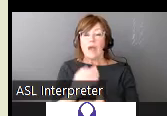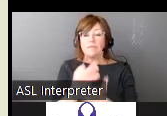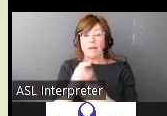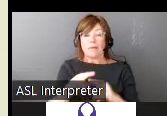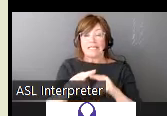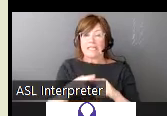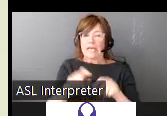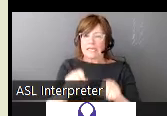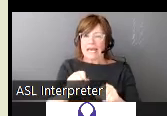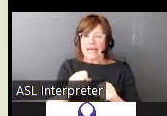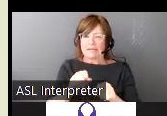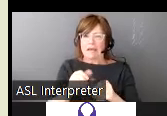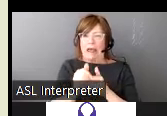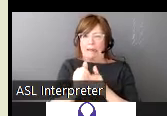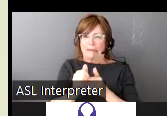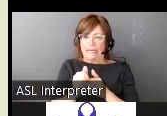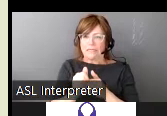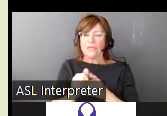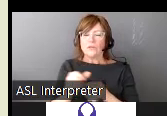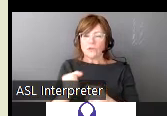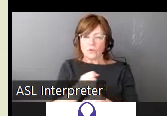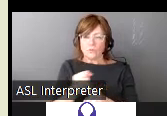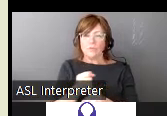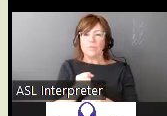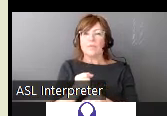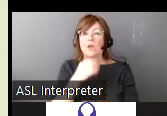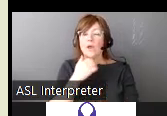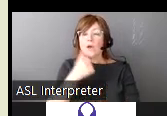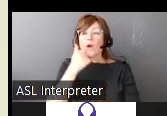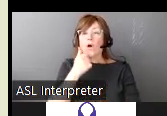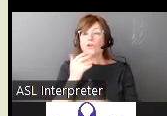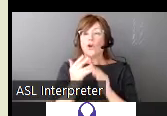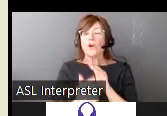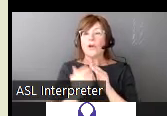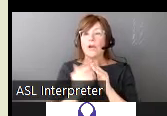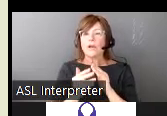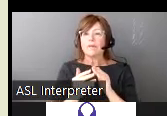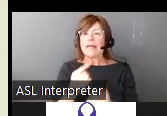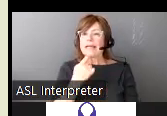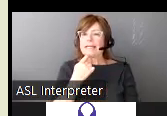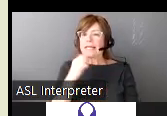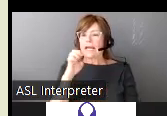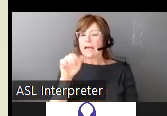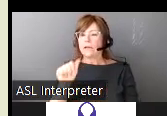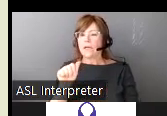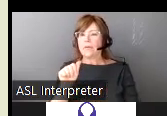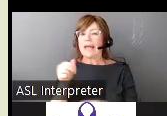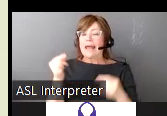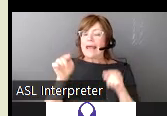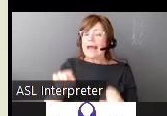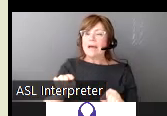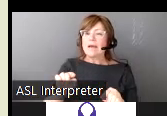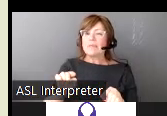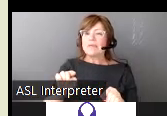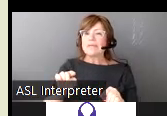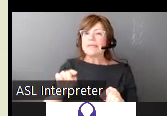dependence. So many older immigrants have voiced that elder abuse often takes place among those with